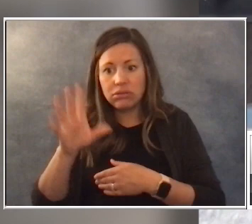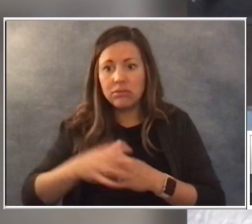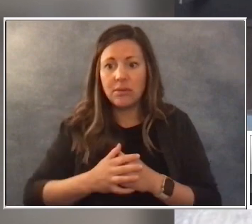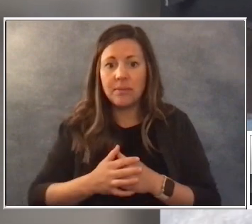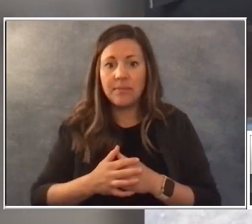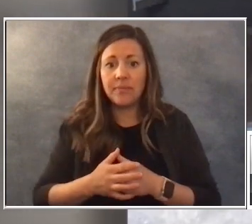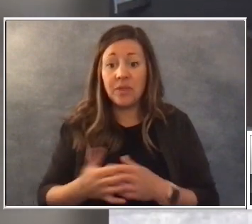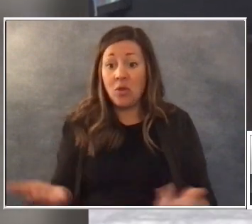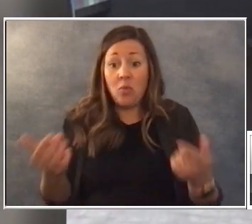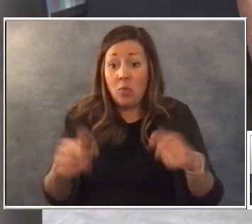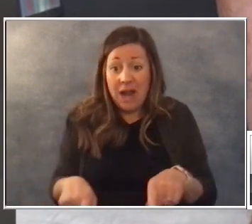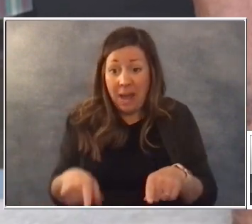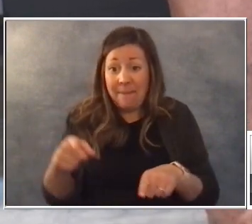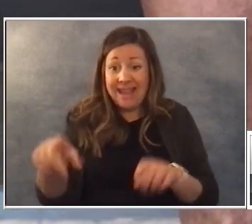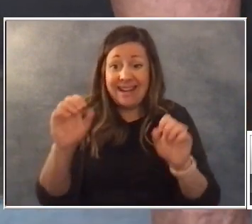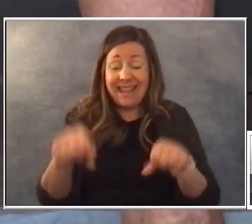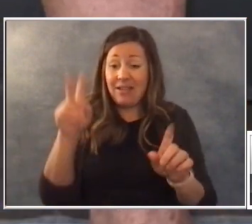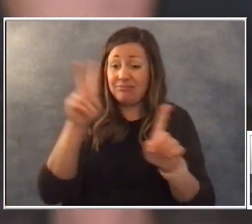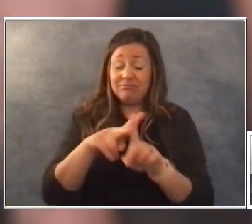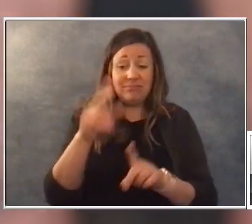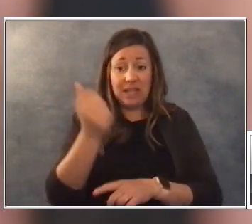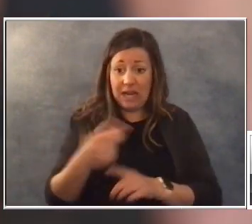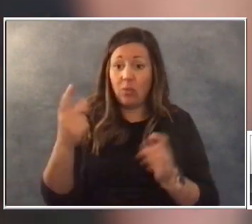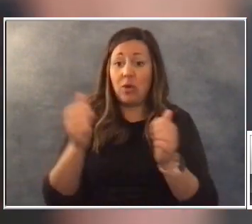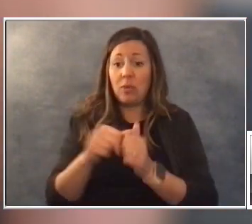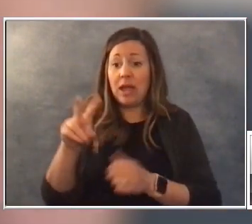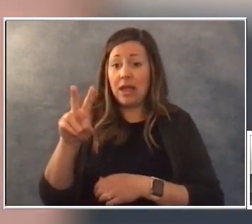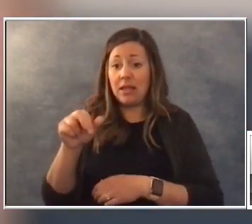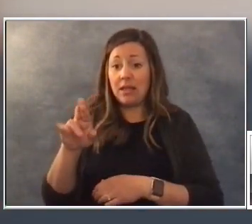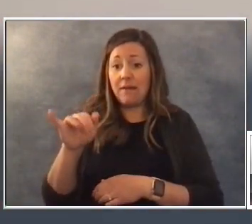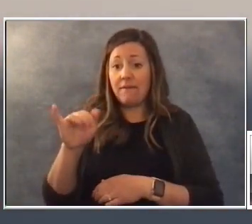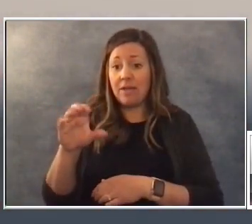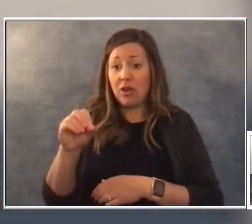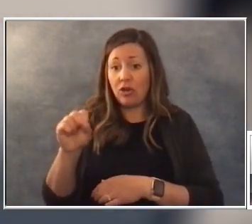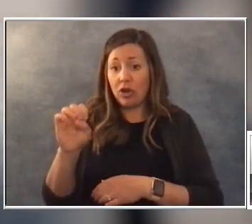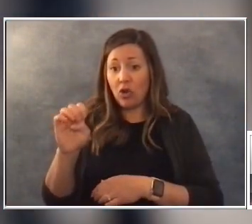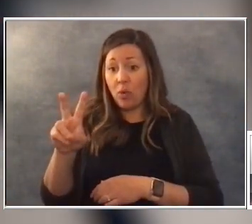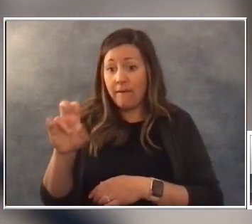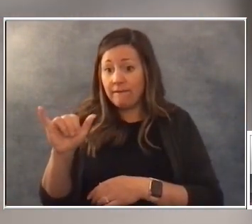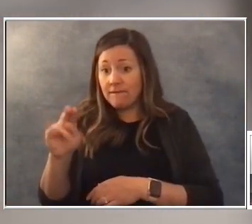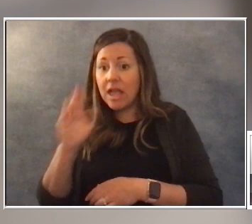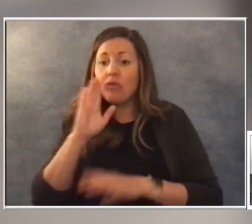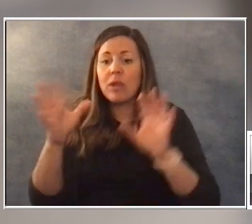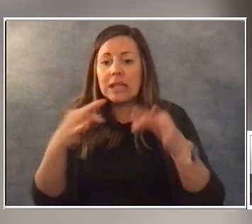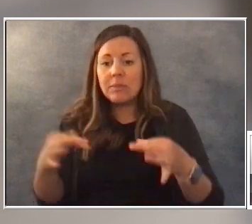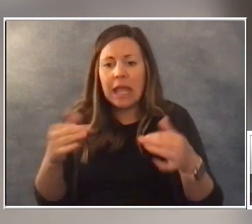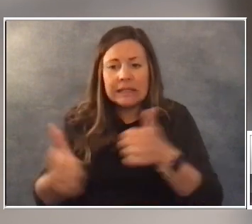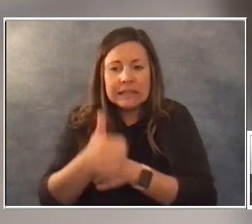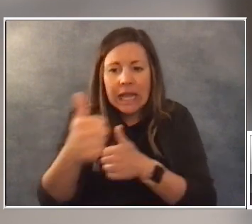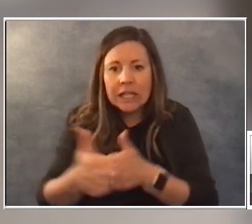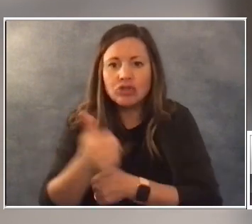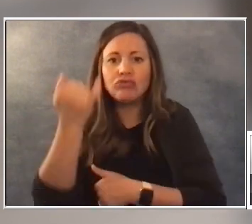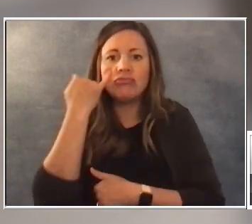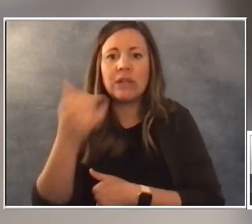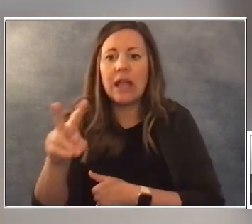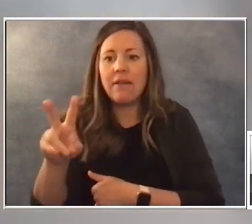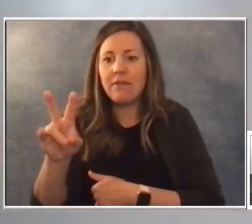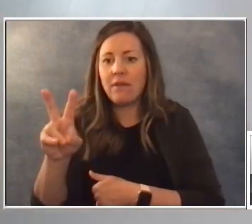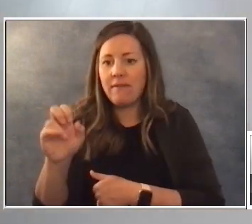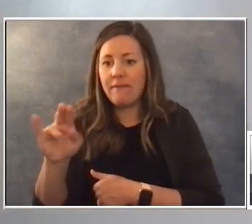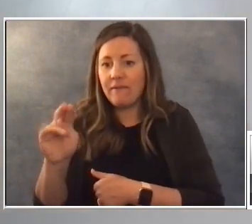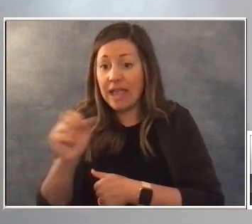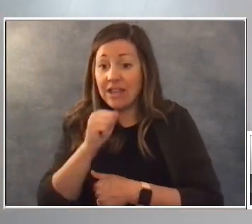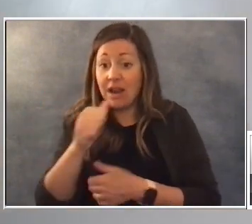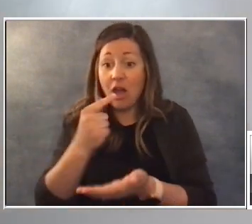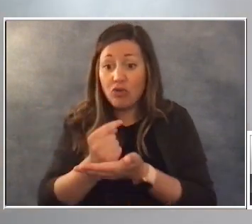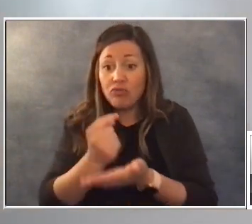him can happen to anyone with a varicose vein. That might surprise you. We're going to explain the potential dangers if you don't get your varicose veins treated, how you can take